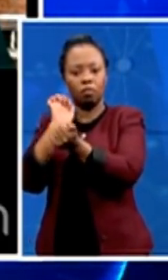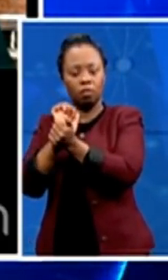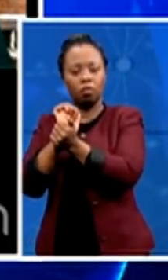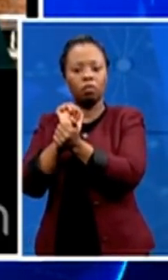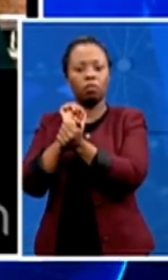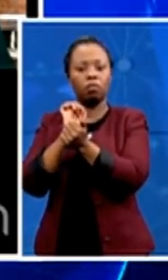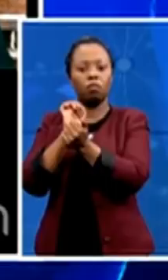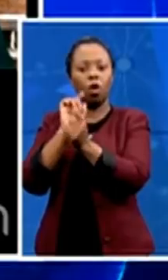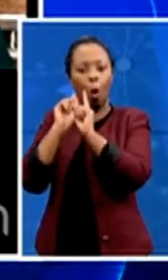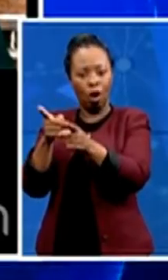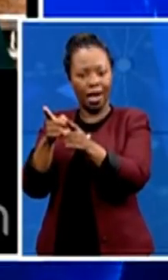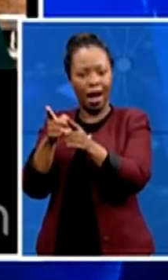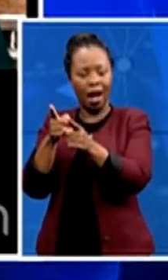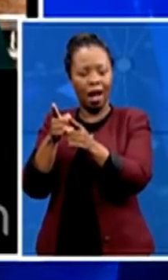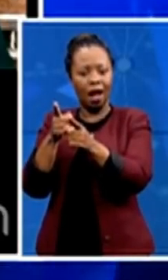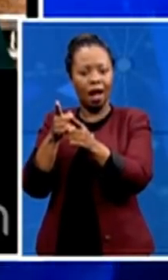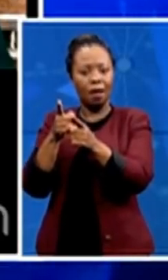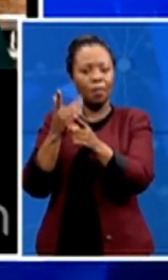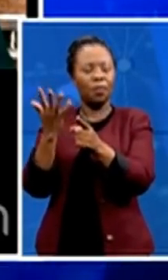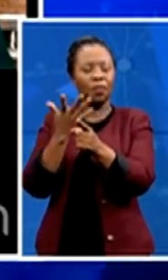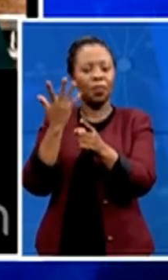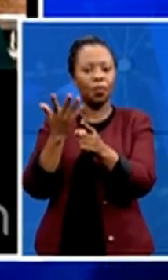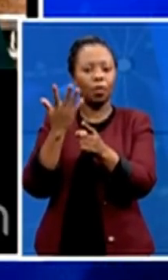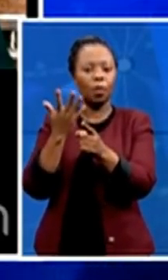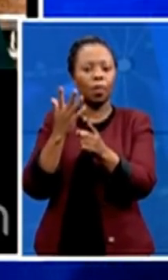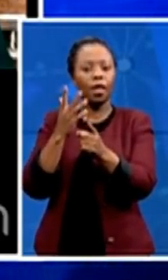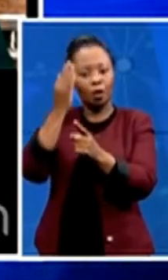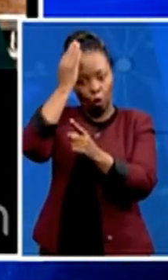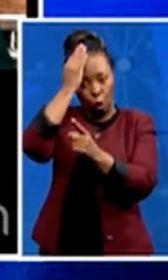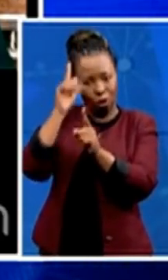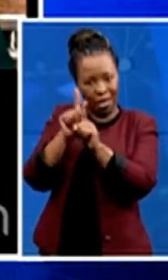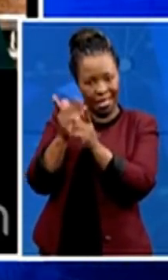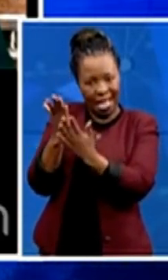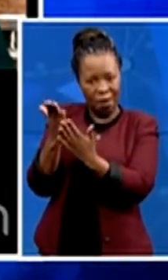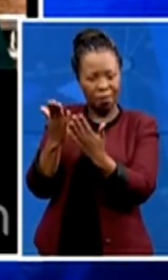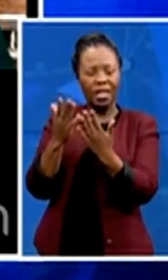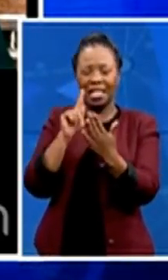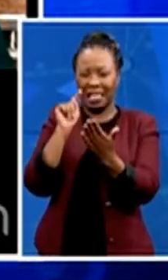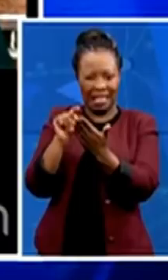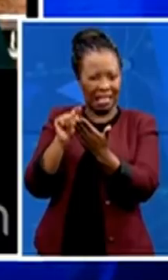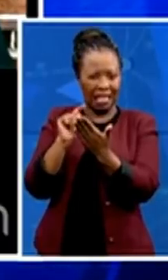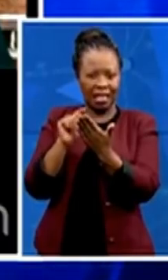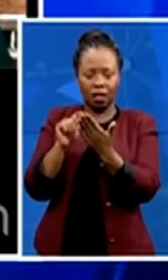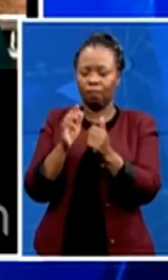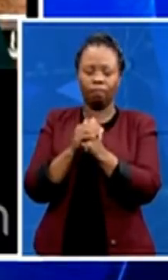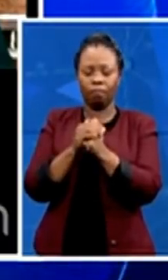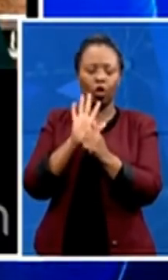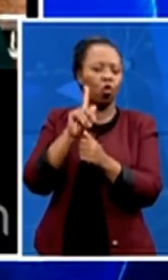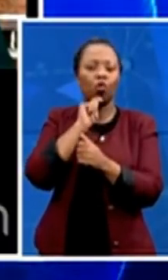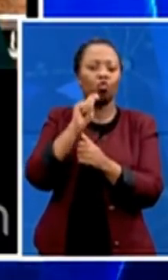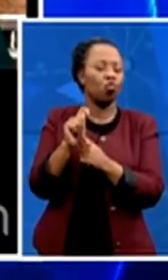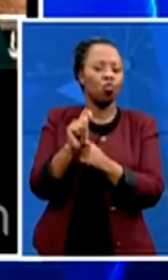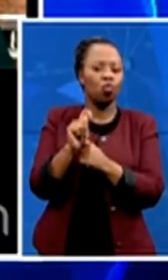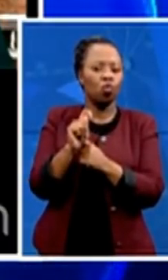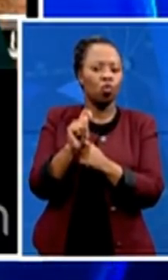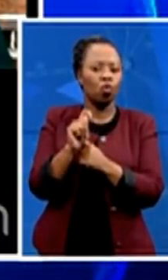the order of Zuma 1. That one is certainly not true. Now the only